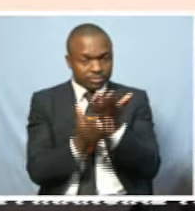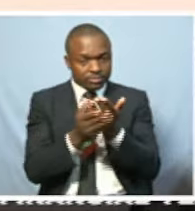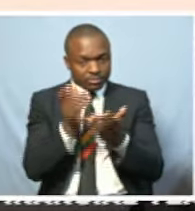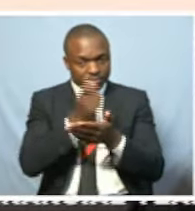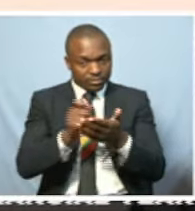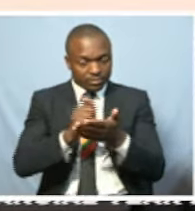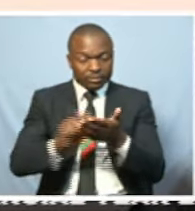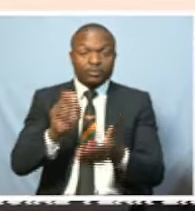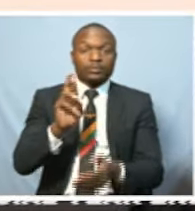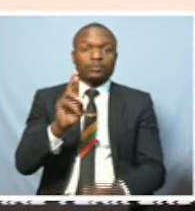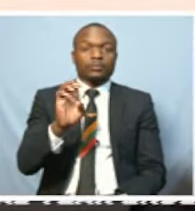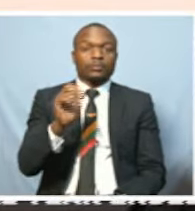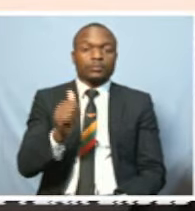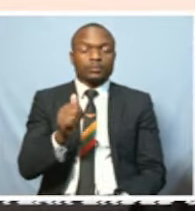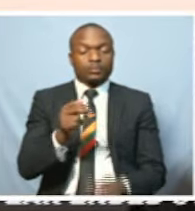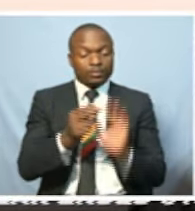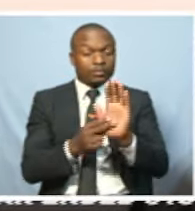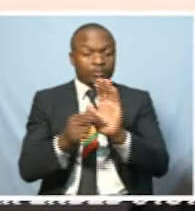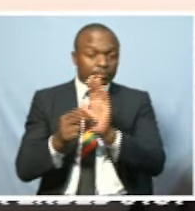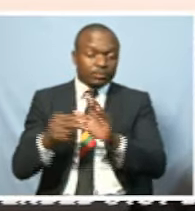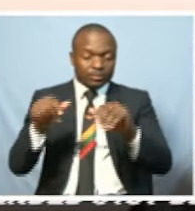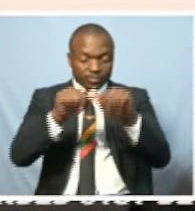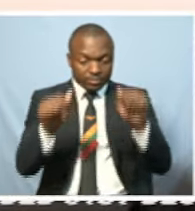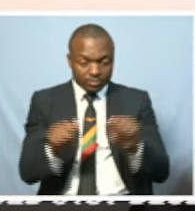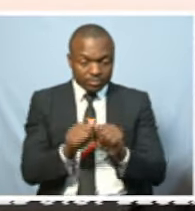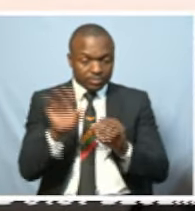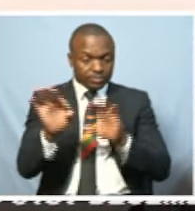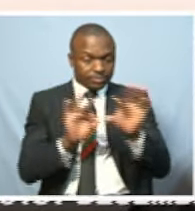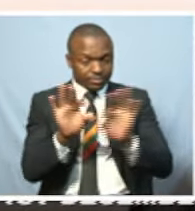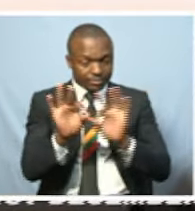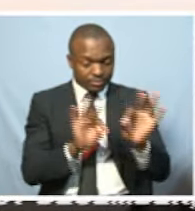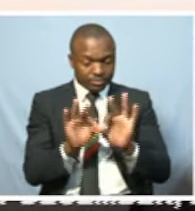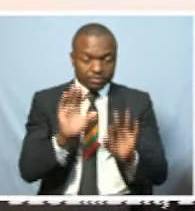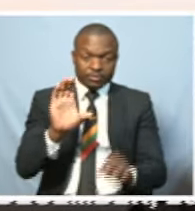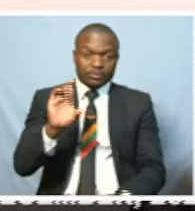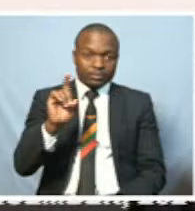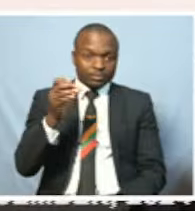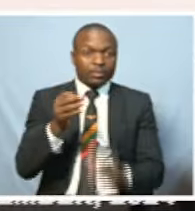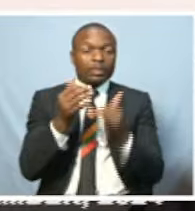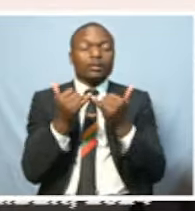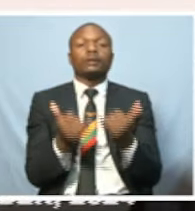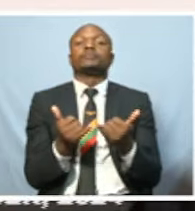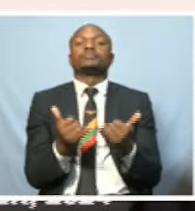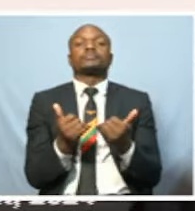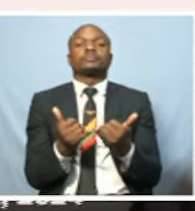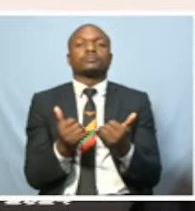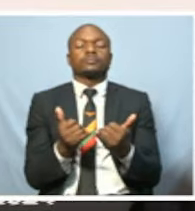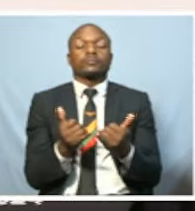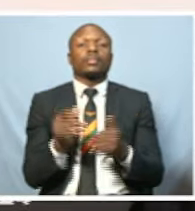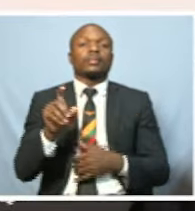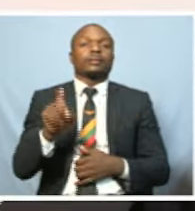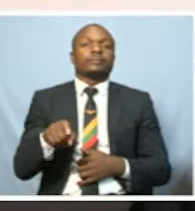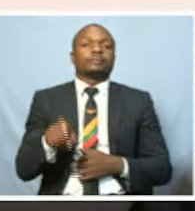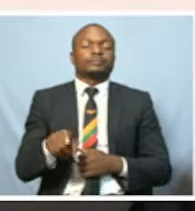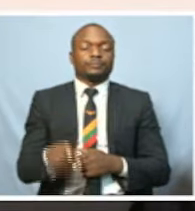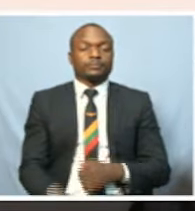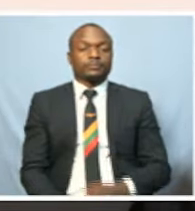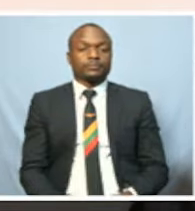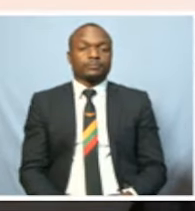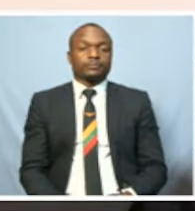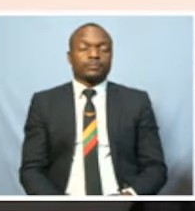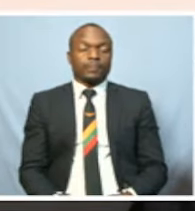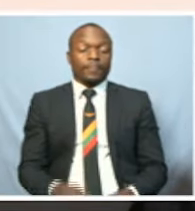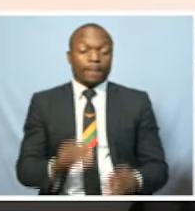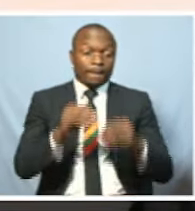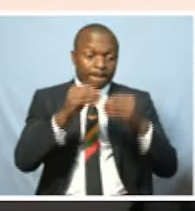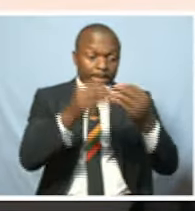which had been selected by the CDFC. And now, at the point where they were supposed to get back